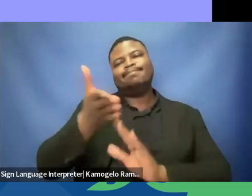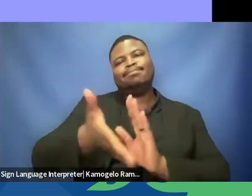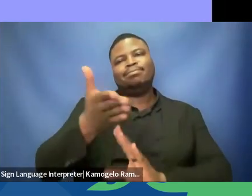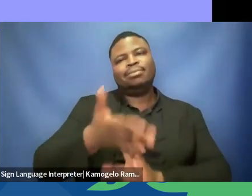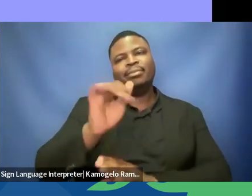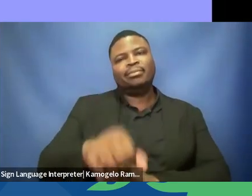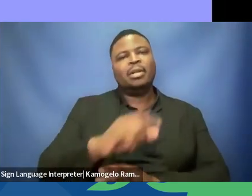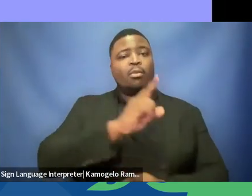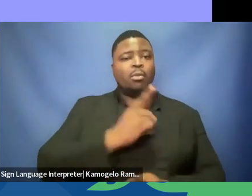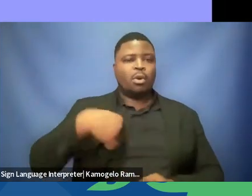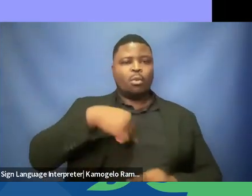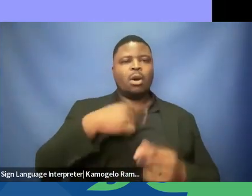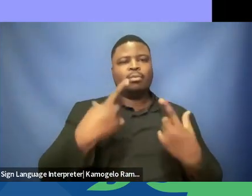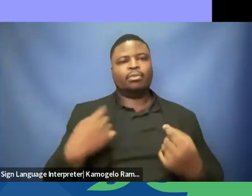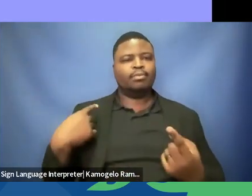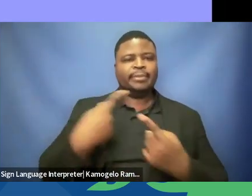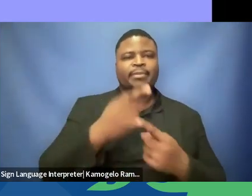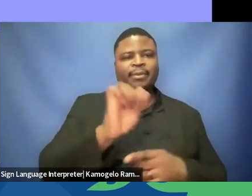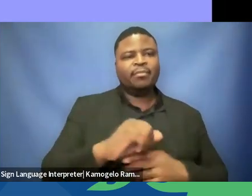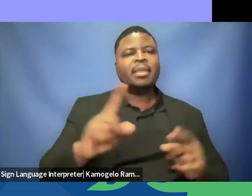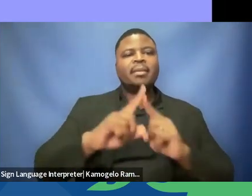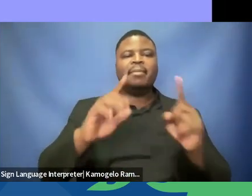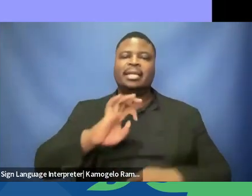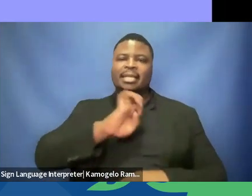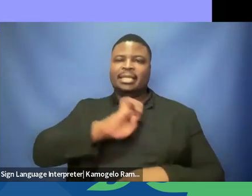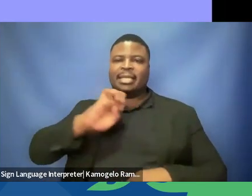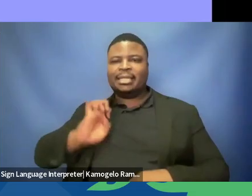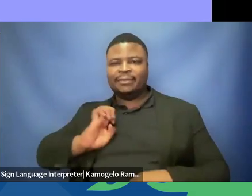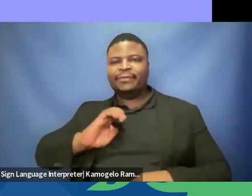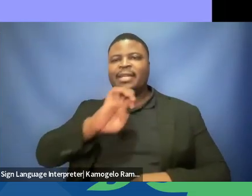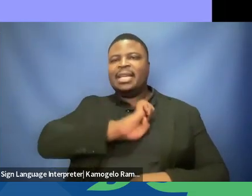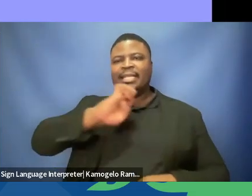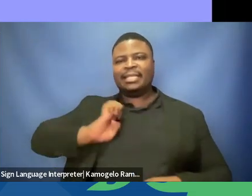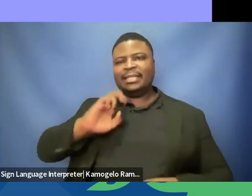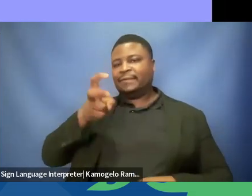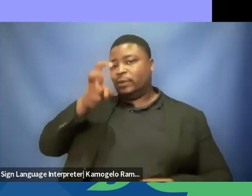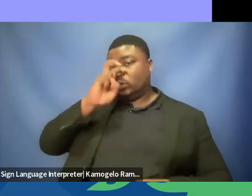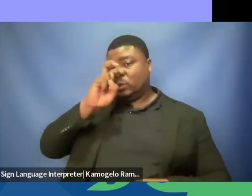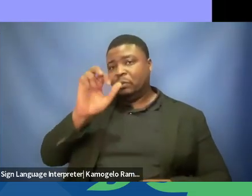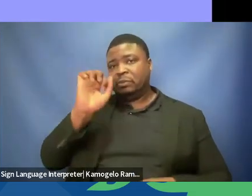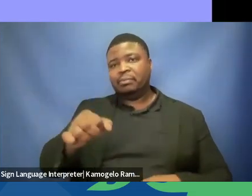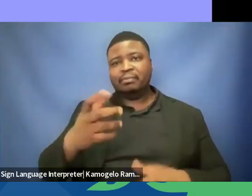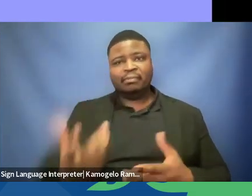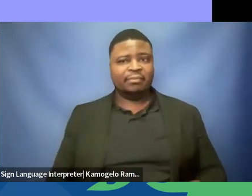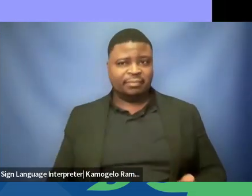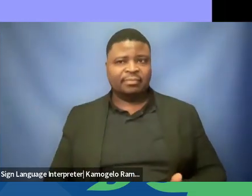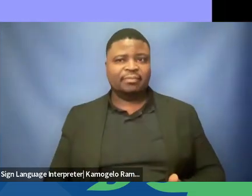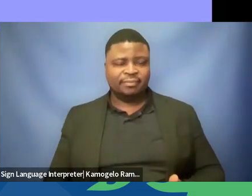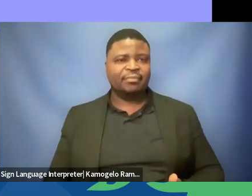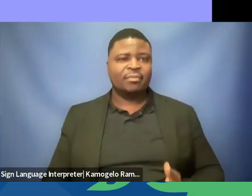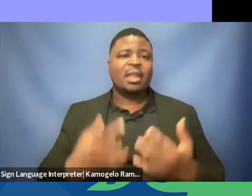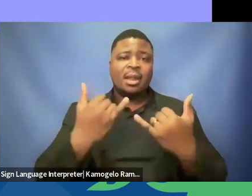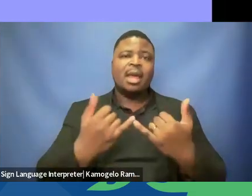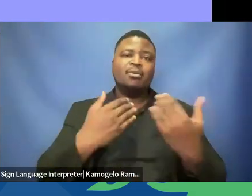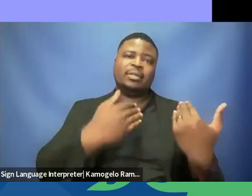what we had done. Also, executive restrictions, as I said earlier, entry, the sales fee was increased for the